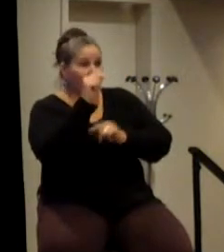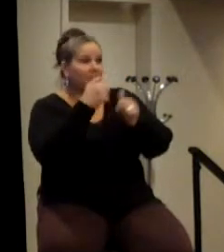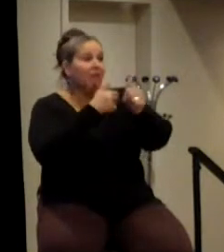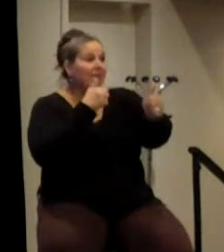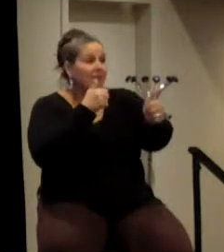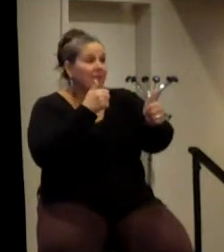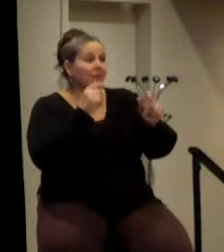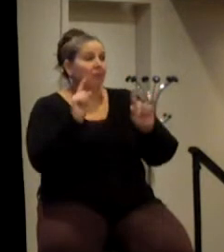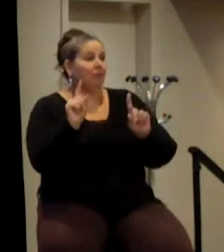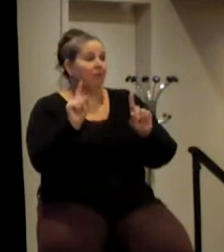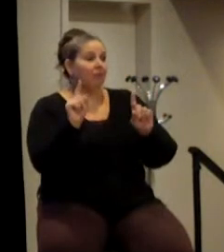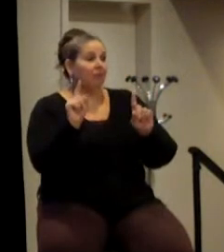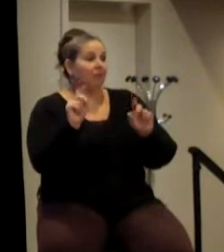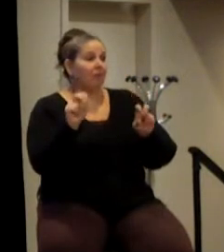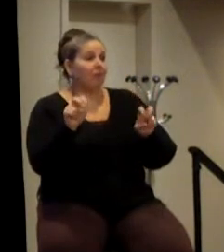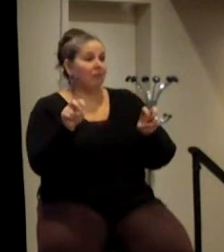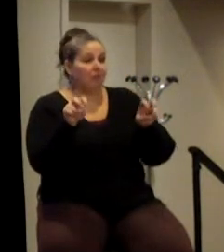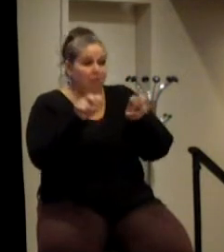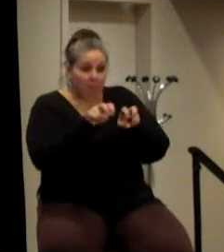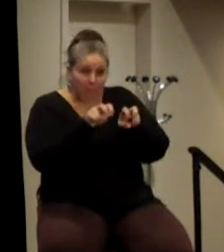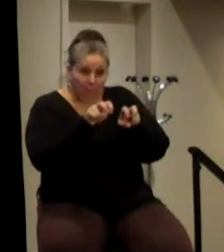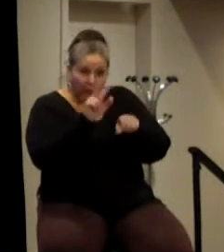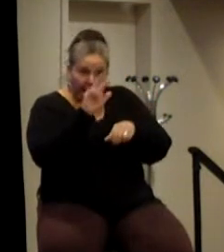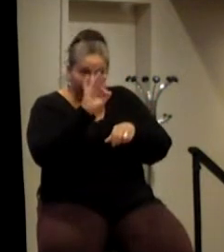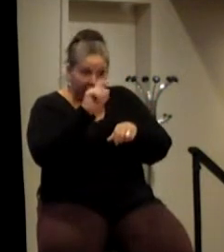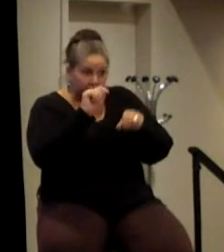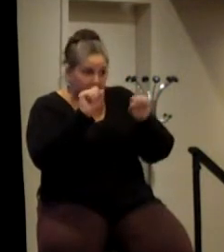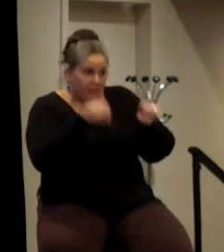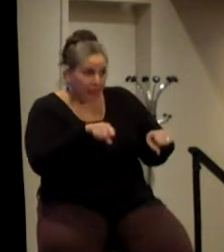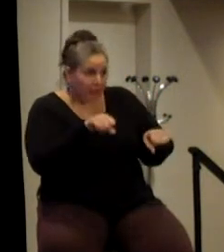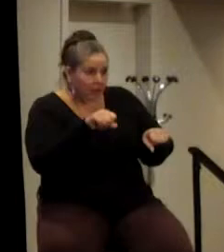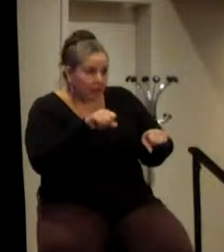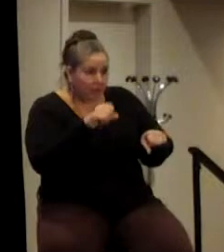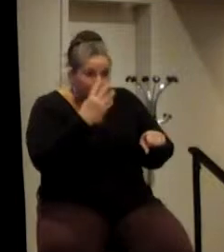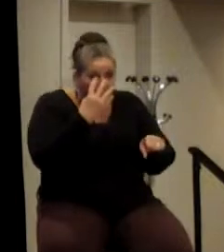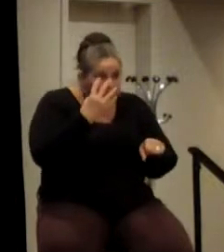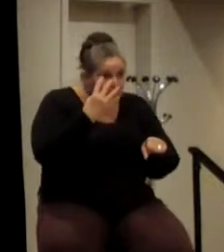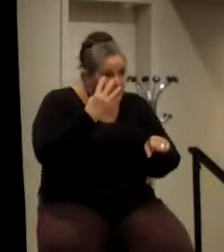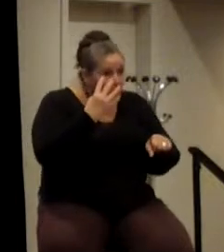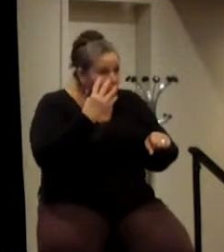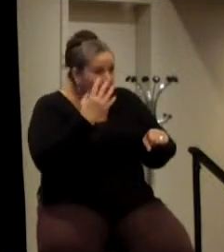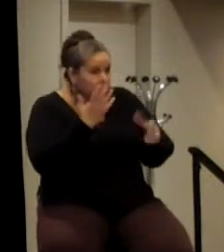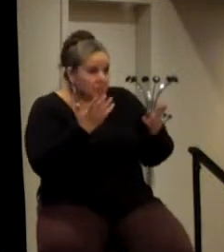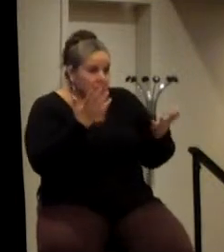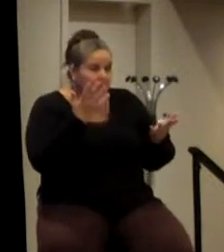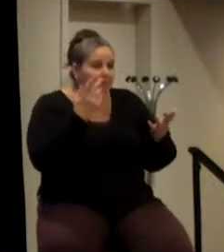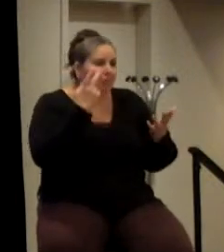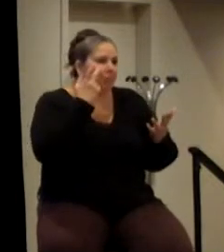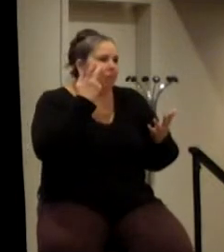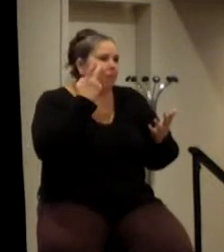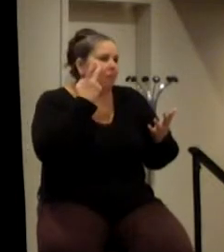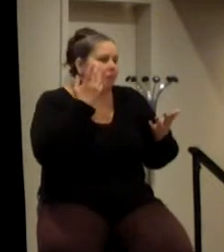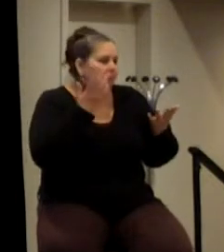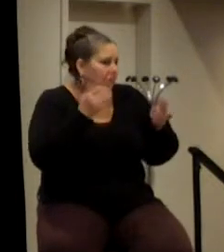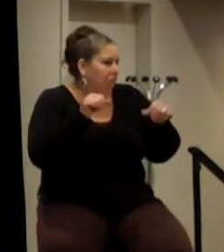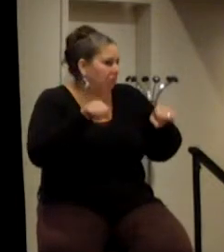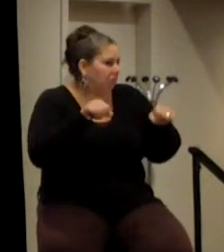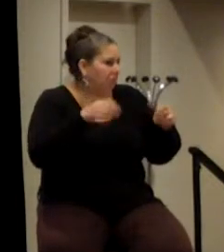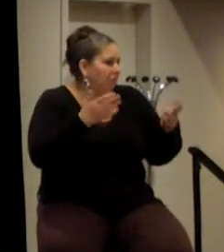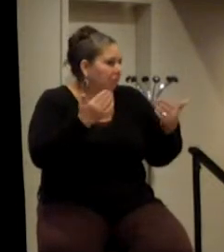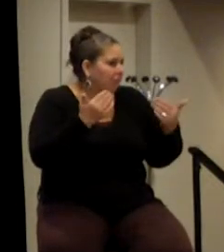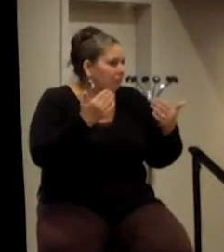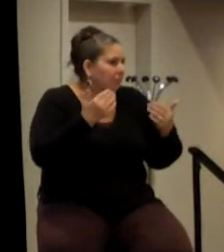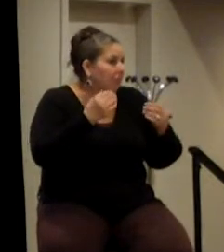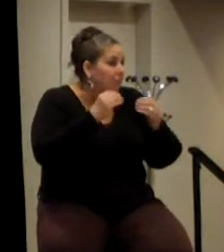desks, or something 4 feet, we could then bring back more in-person learning because of the